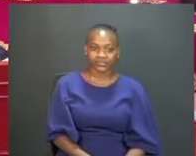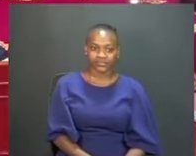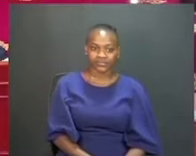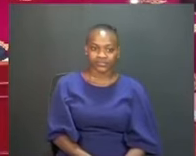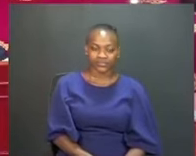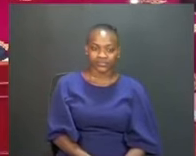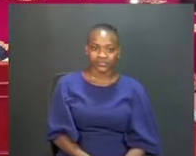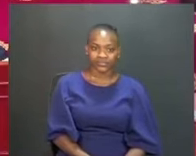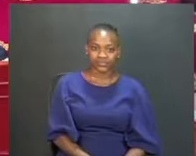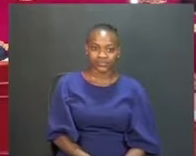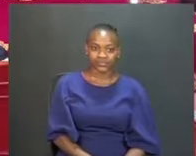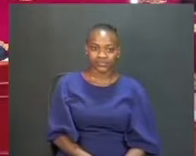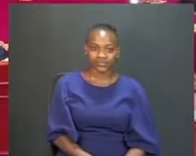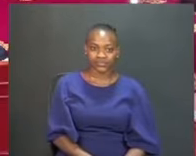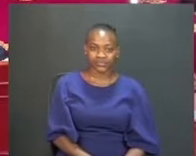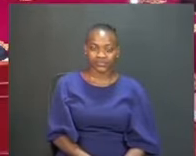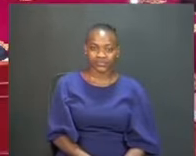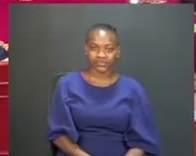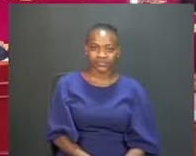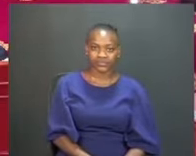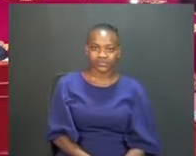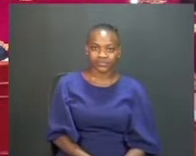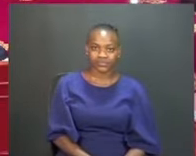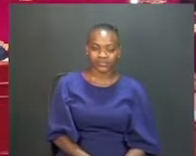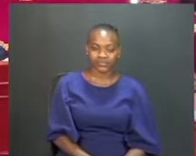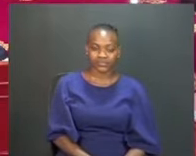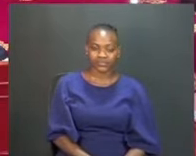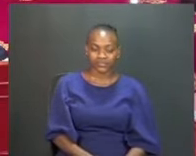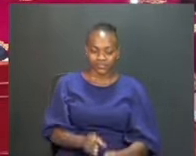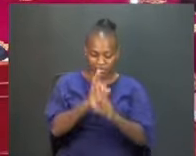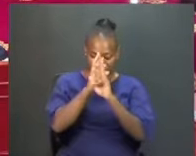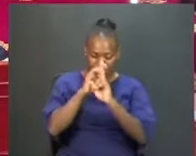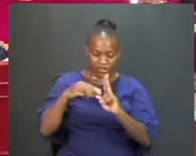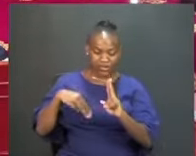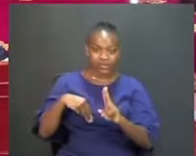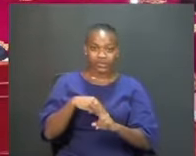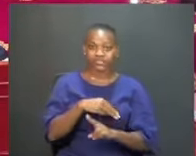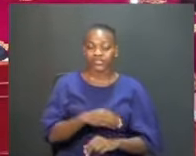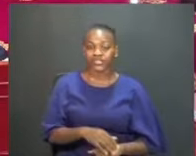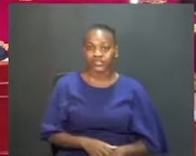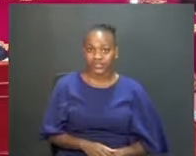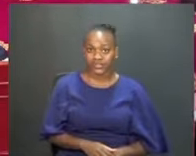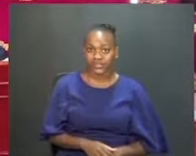Honourable members, I accordingly